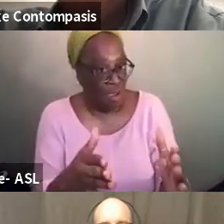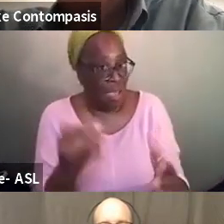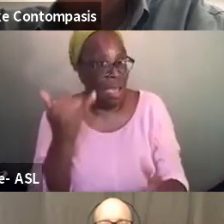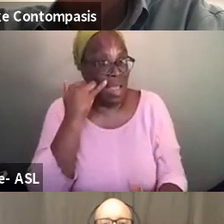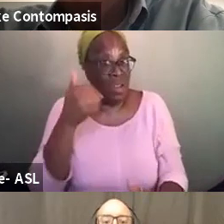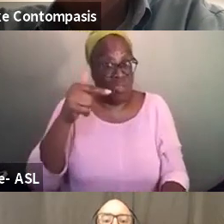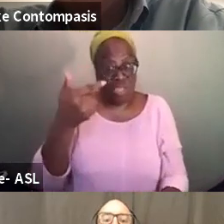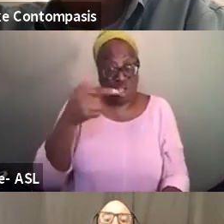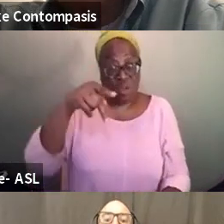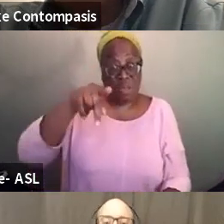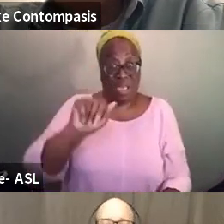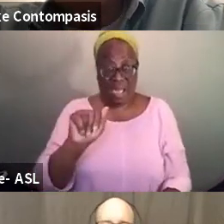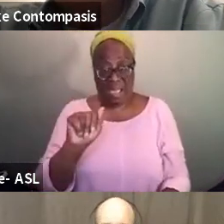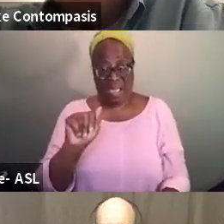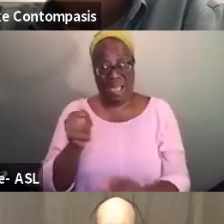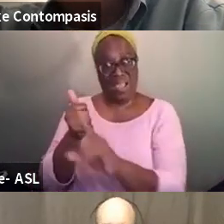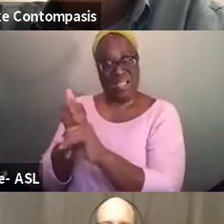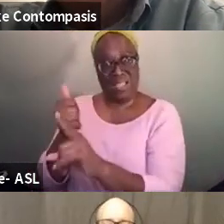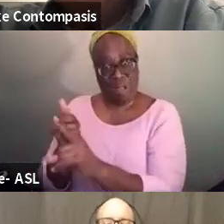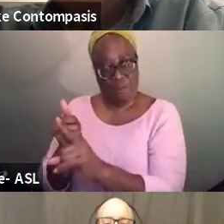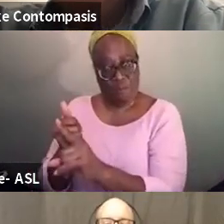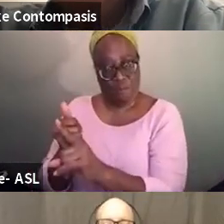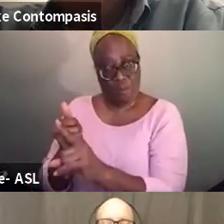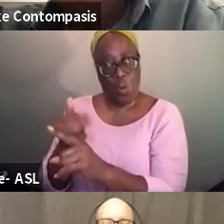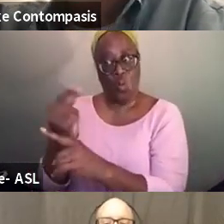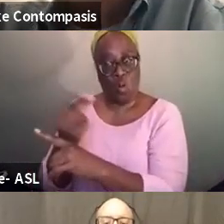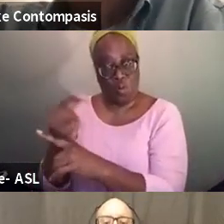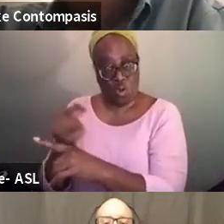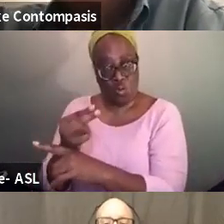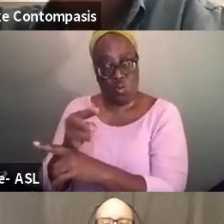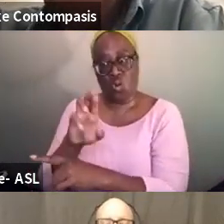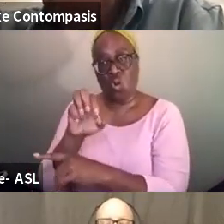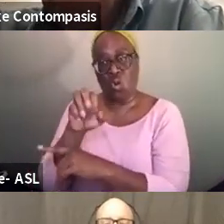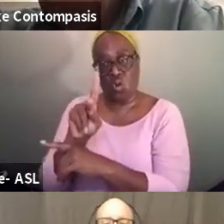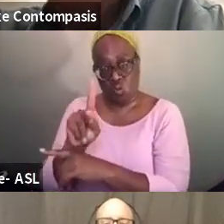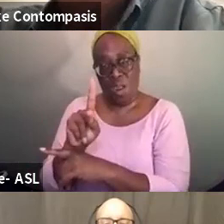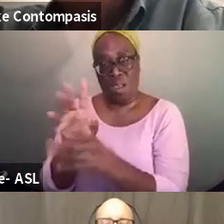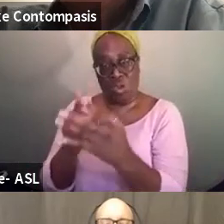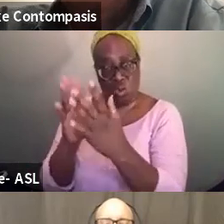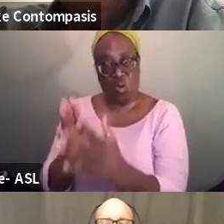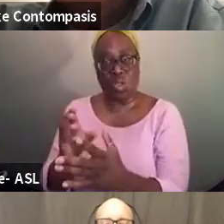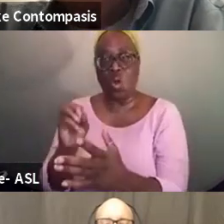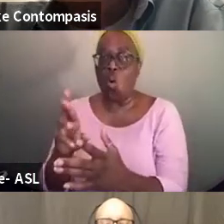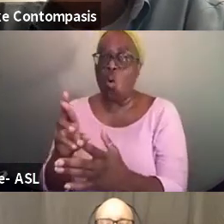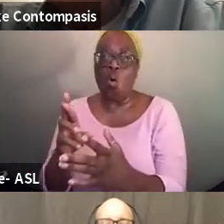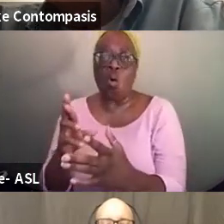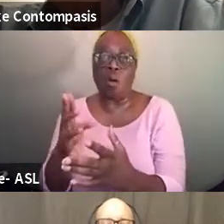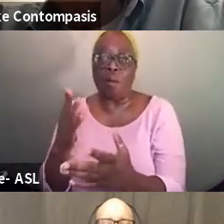GPA would be used to rank the students, or else we'd go to some sort of